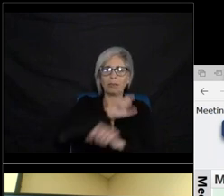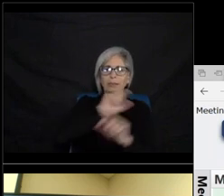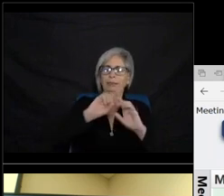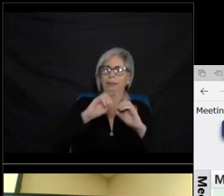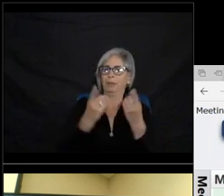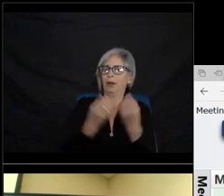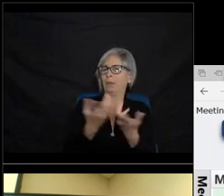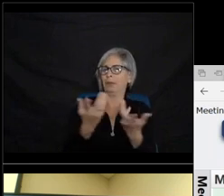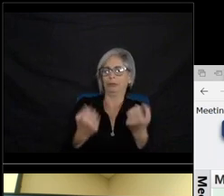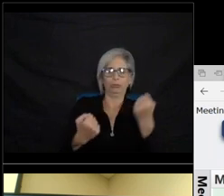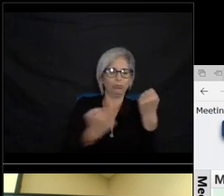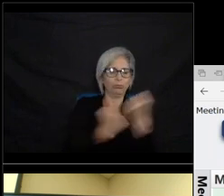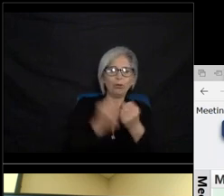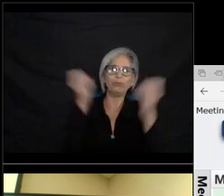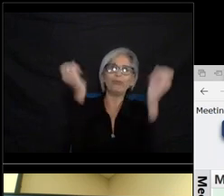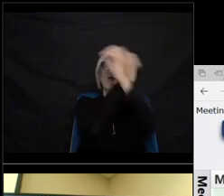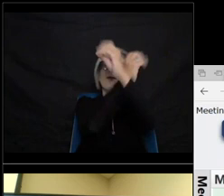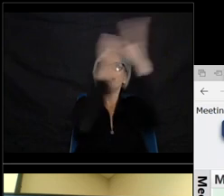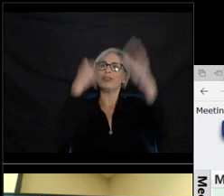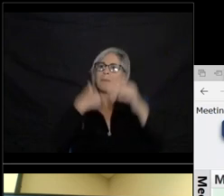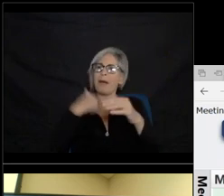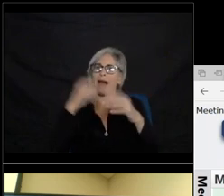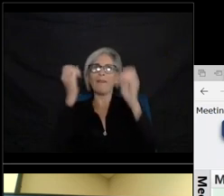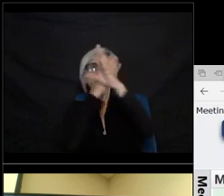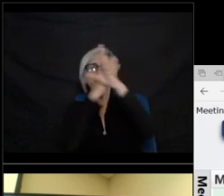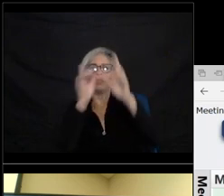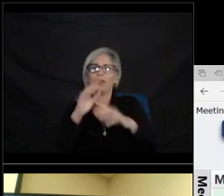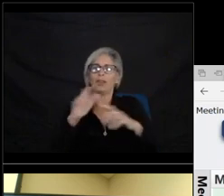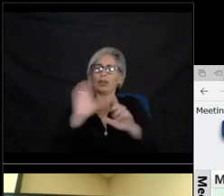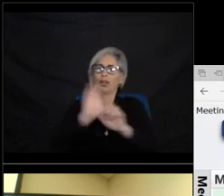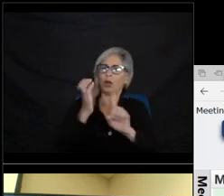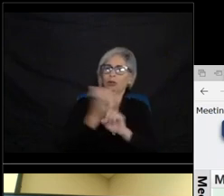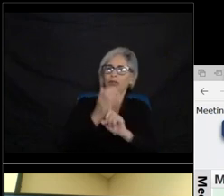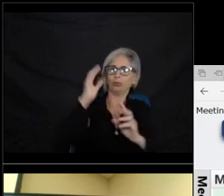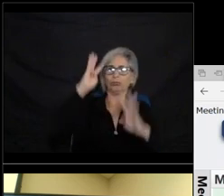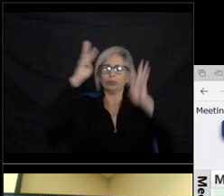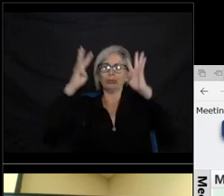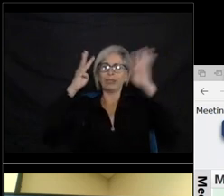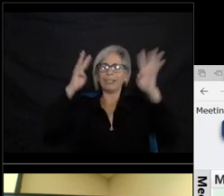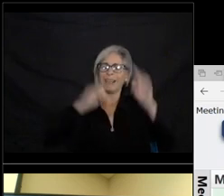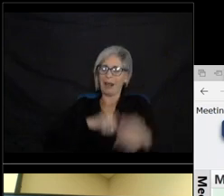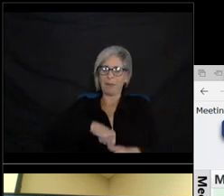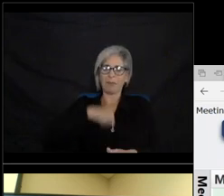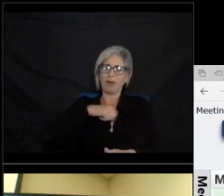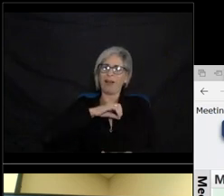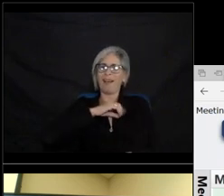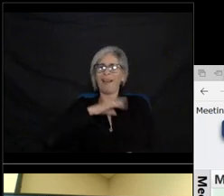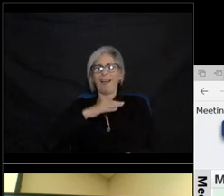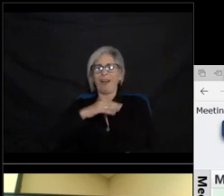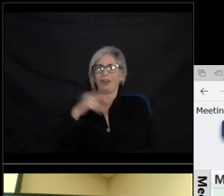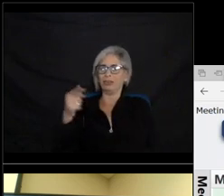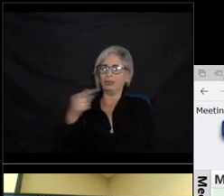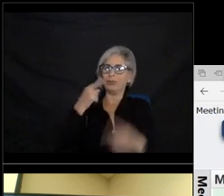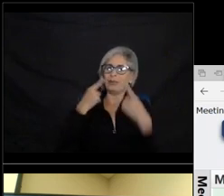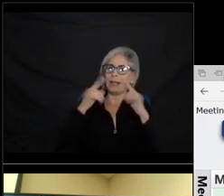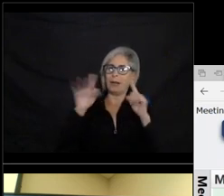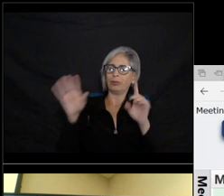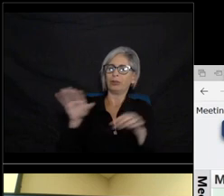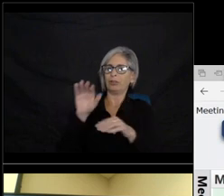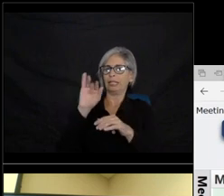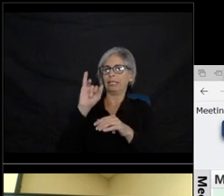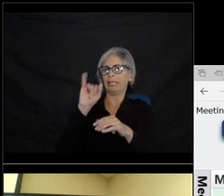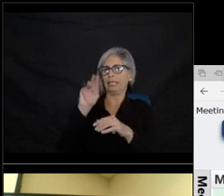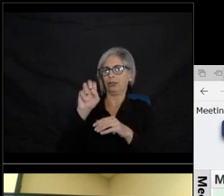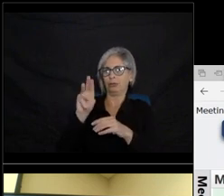and supporting the vision I have of where we want to go and the culture we want to create. I'm really proud to be able to announce her as our interim deputy police